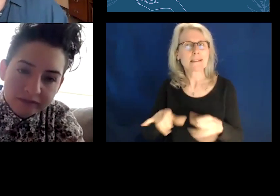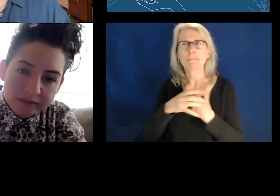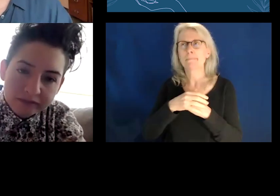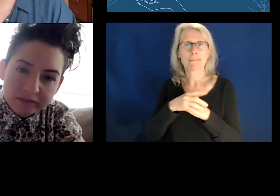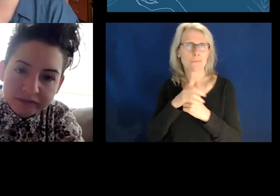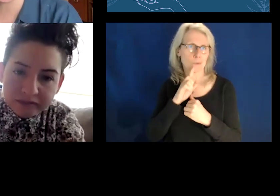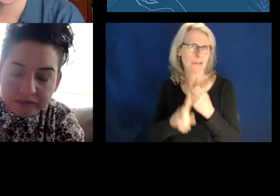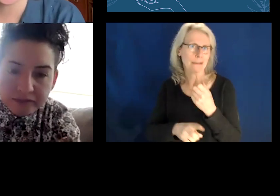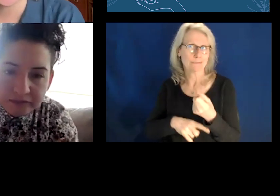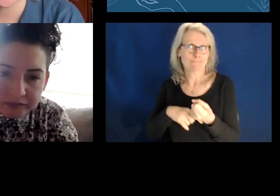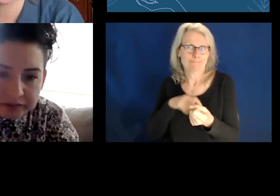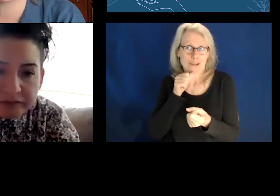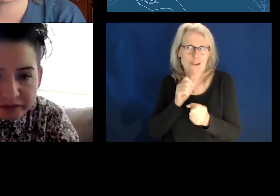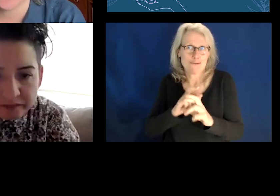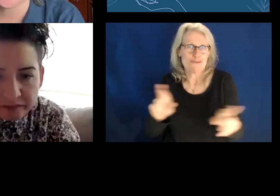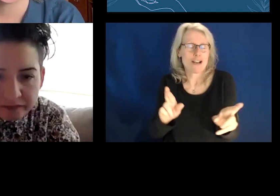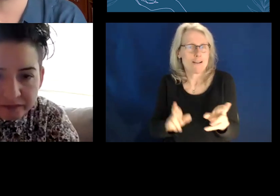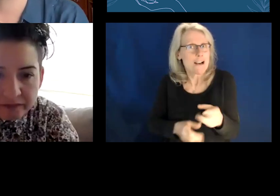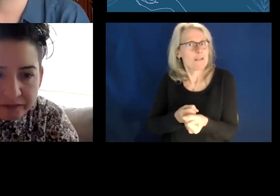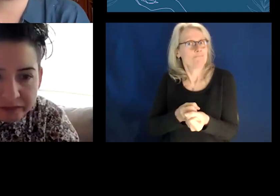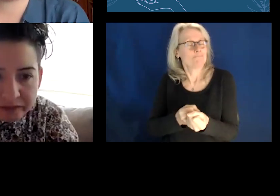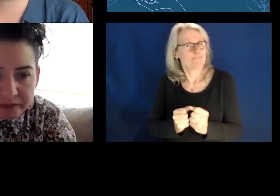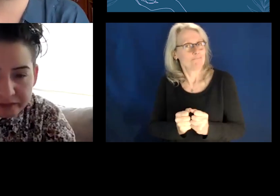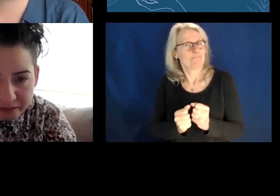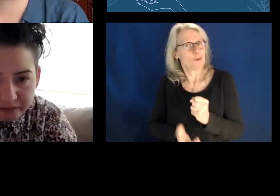not really in place, you know, to provide